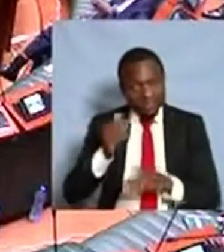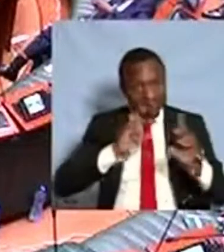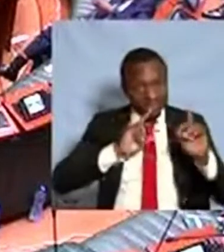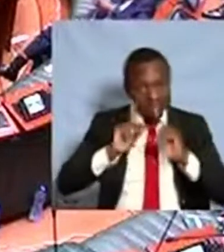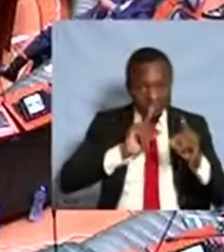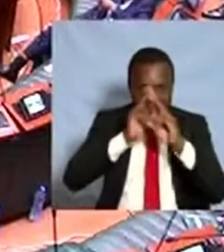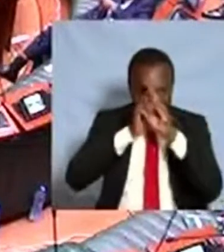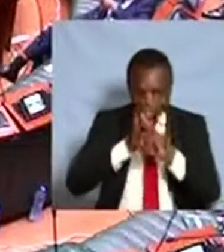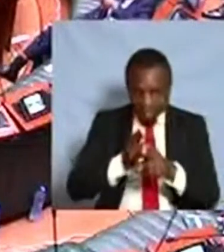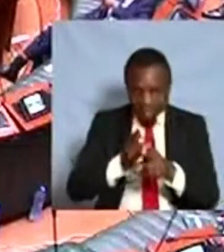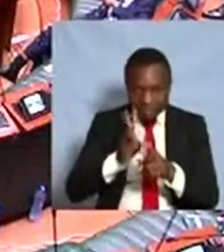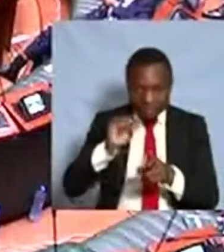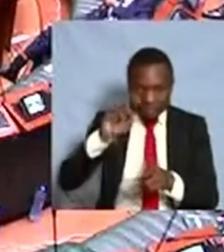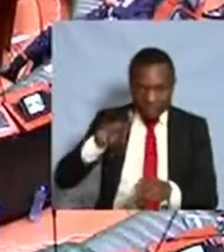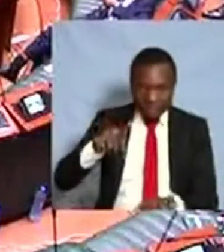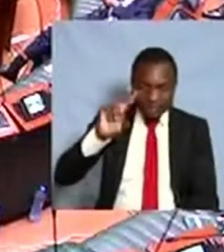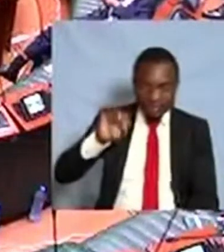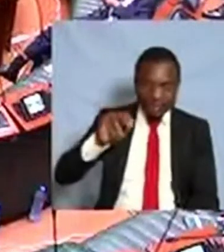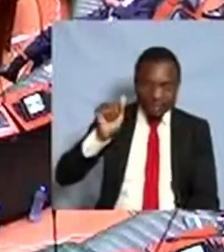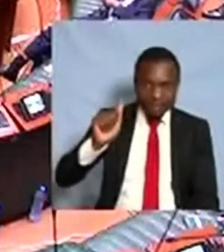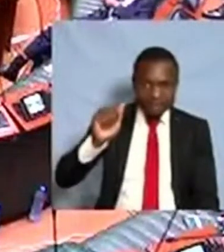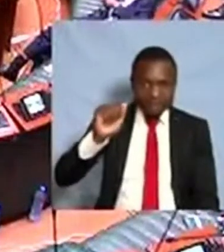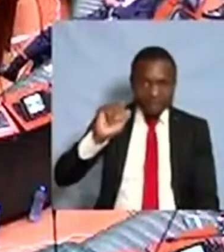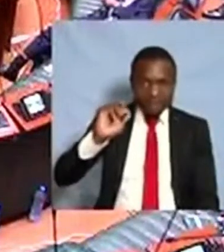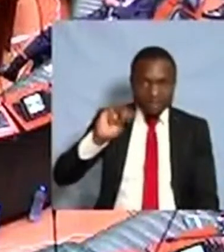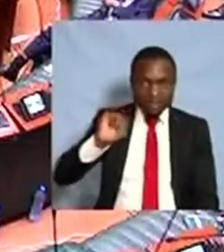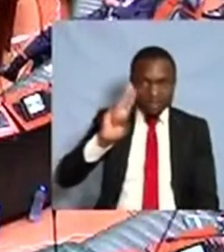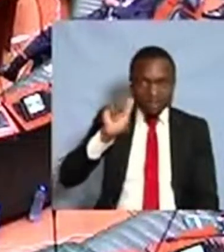The Honorable Member for Namwala.